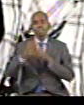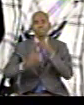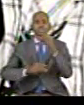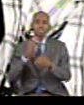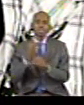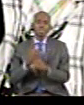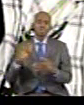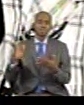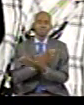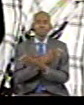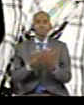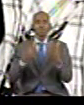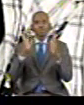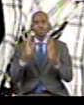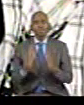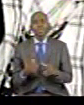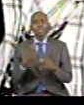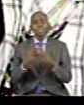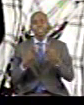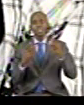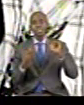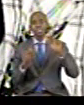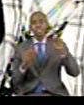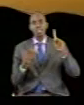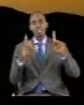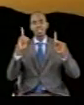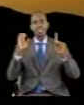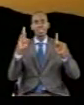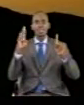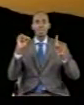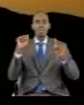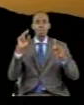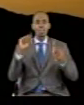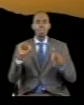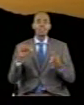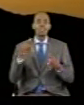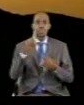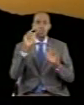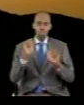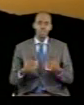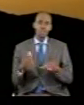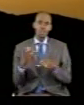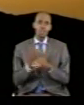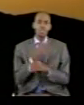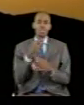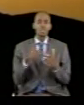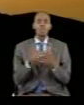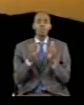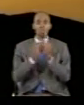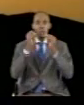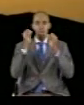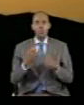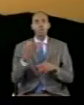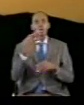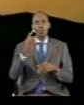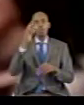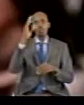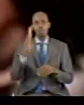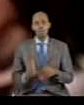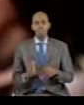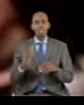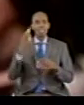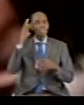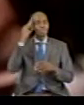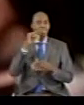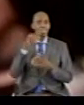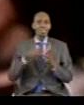songwriter, renowned pianist and gospel music minister. You can witness the power of God, experience His miracles, bathe